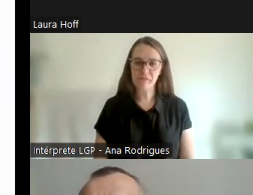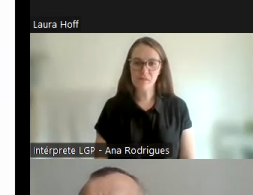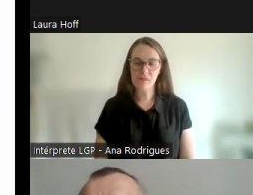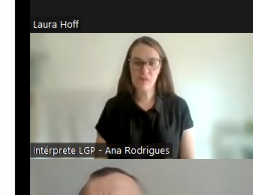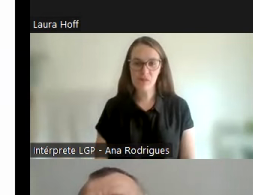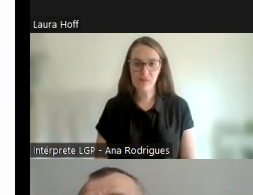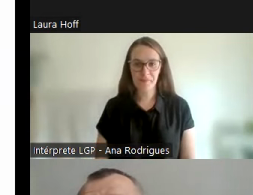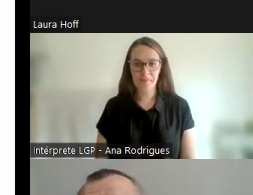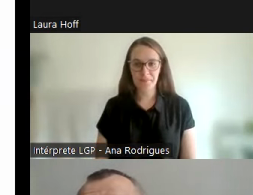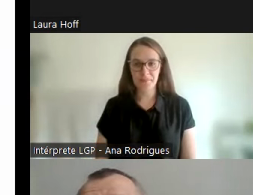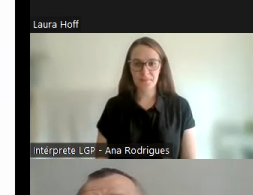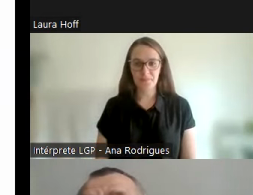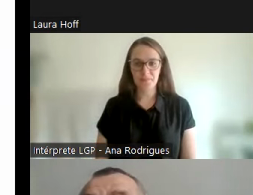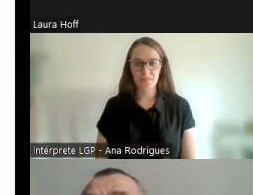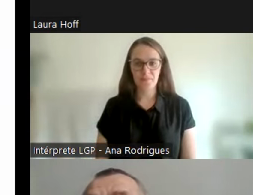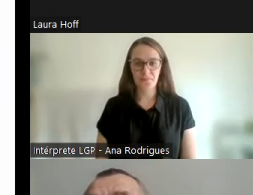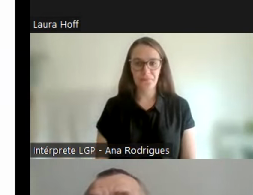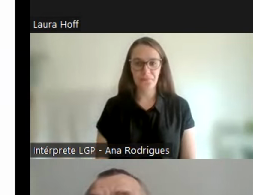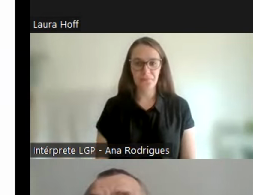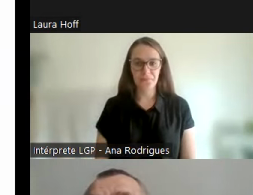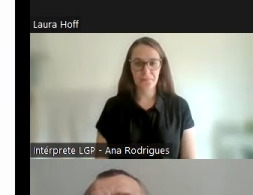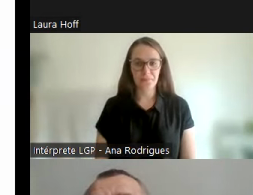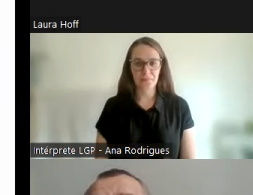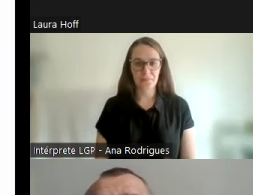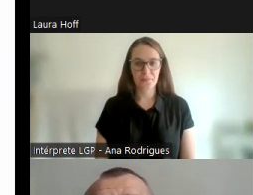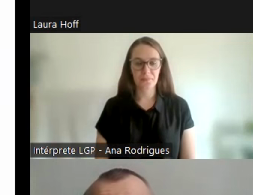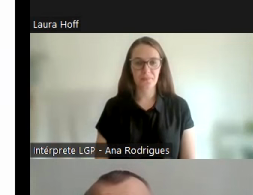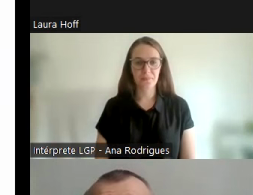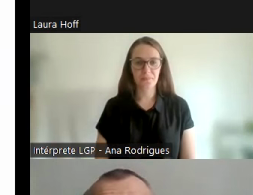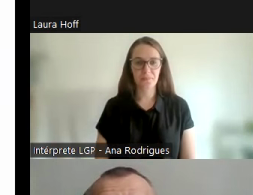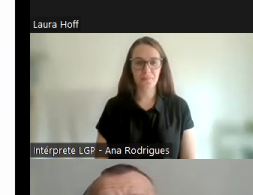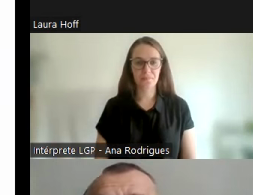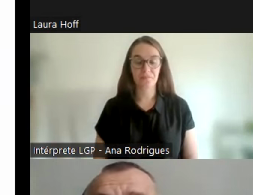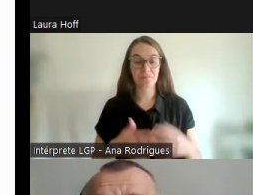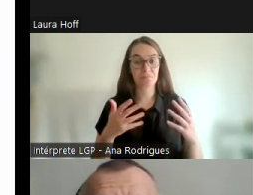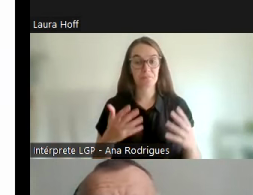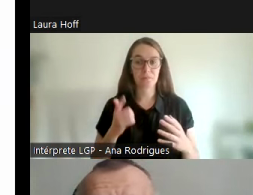During the last question, we